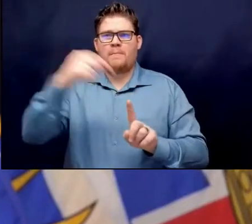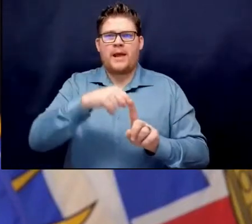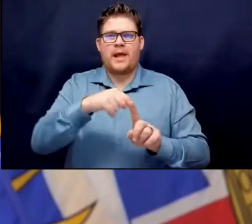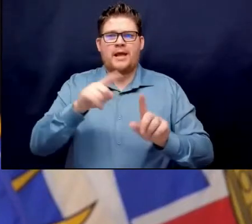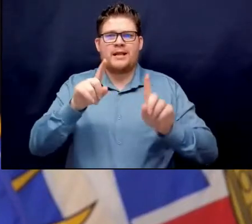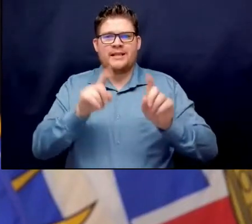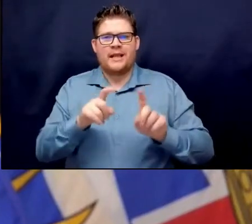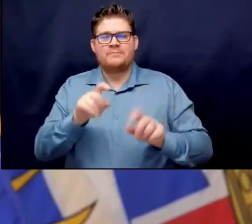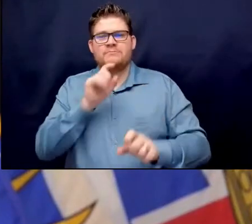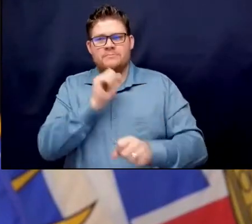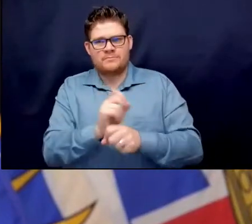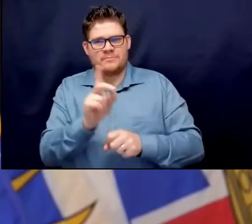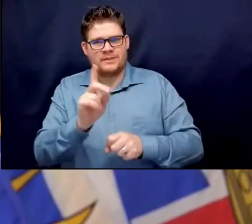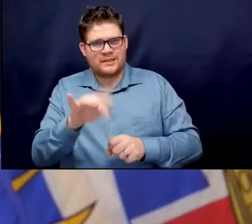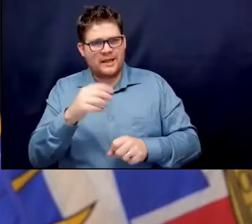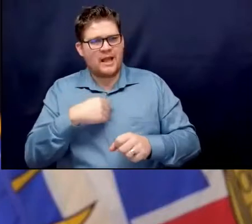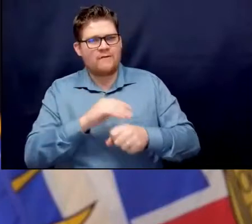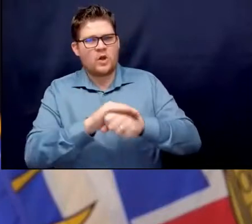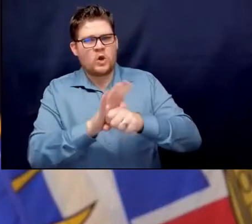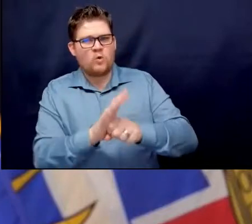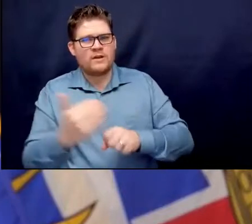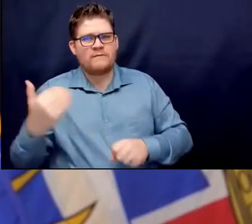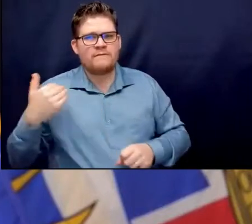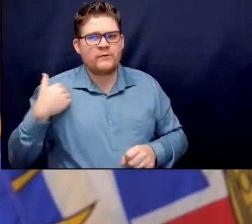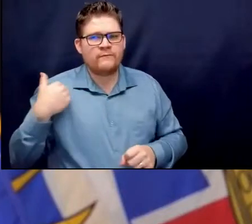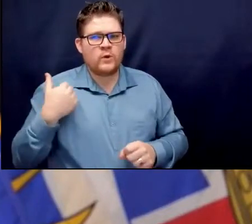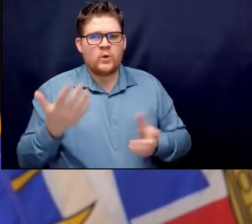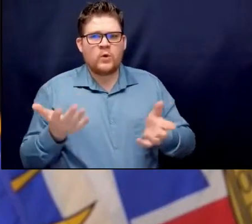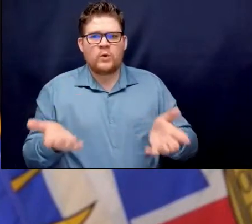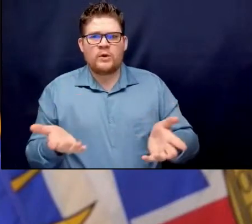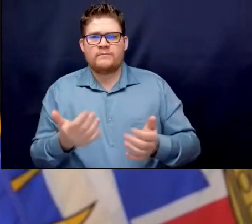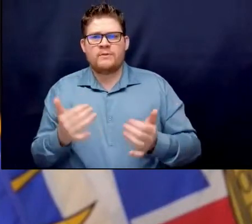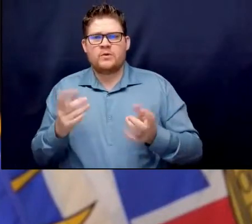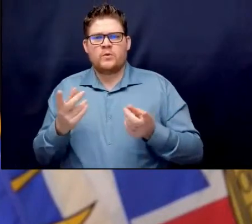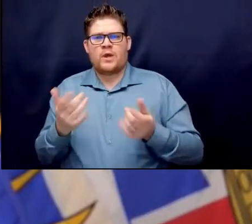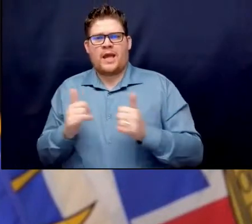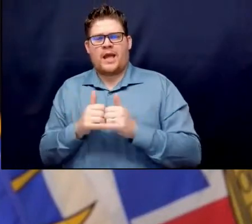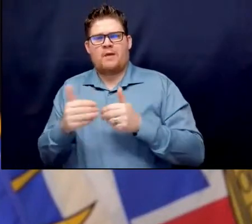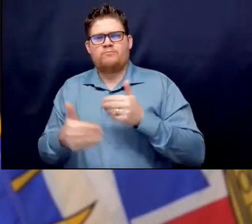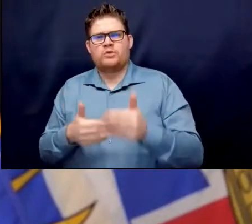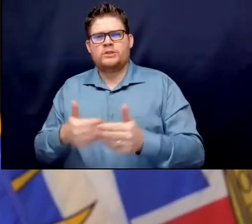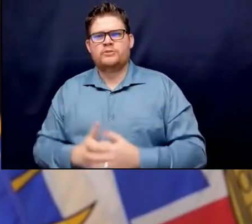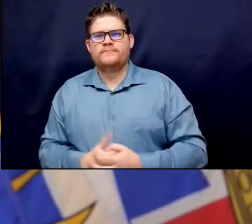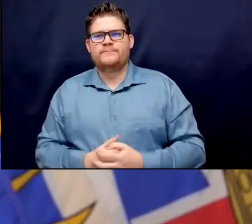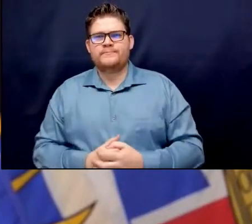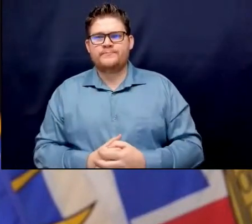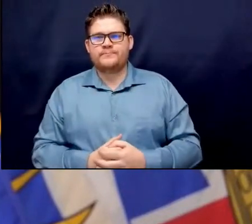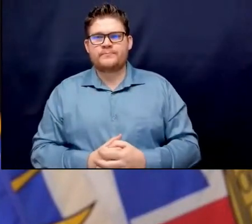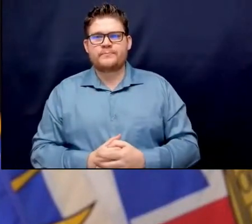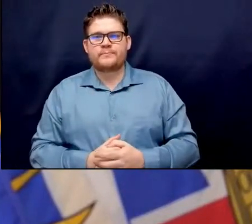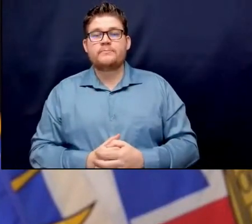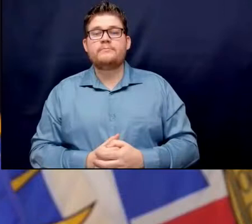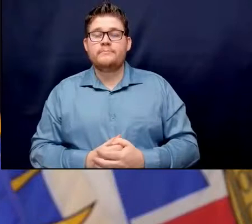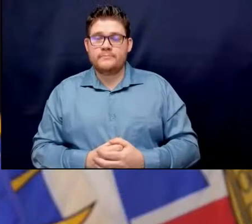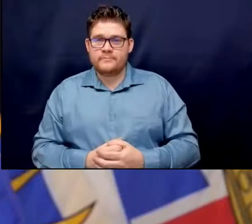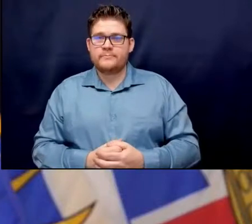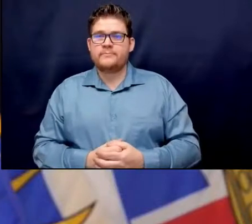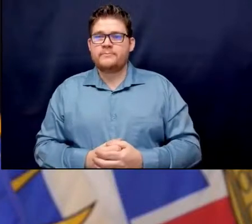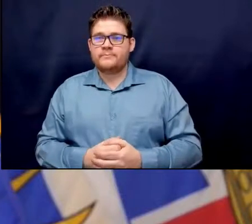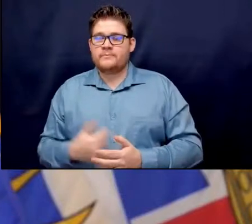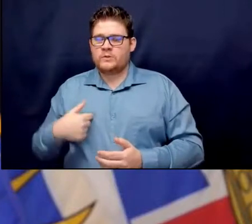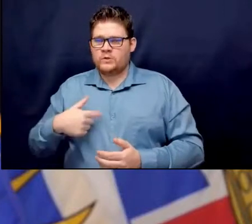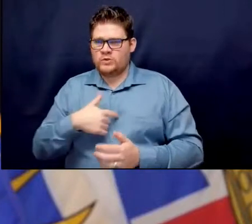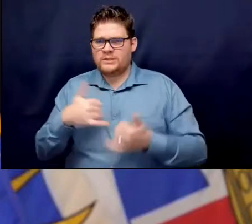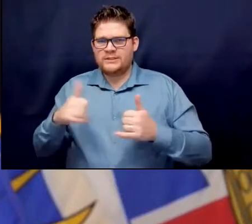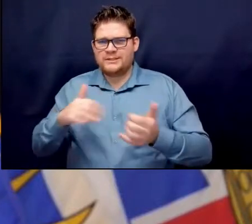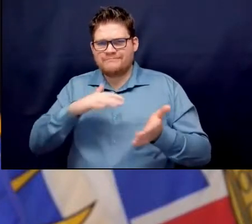and I will say that we are still trying to understand whether Omicron leads to that type